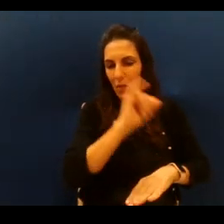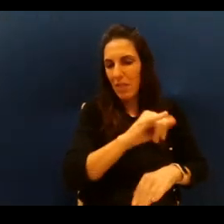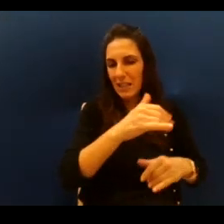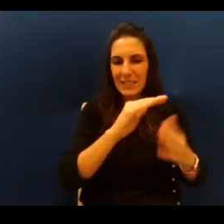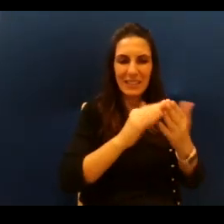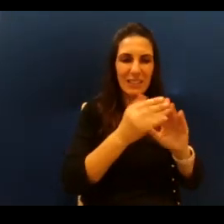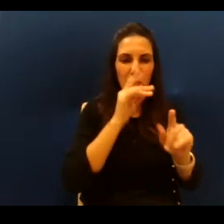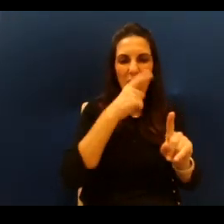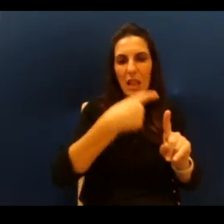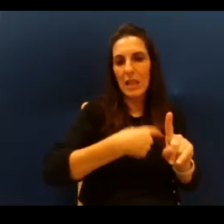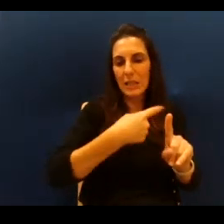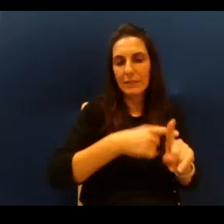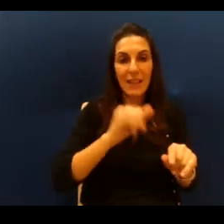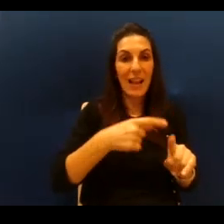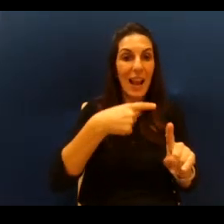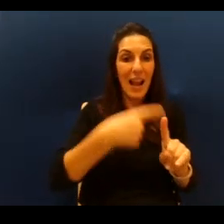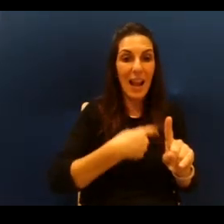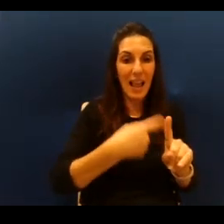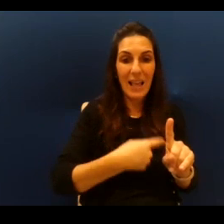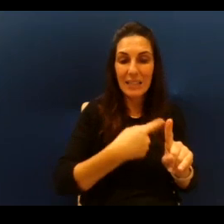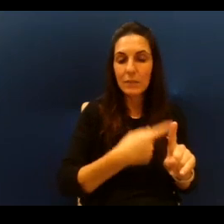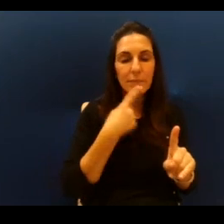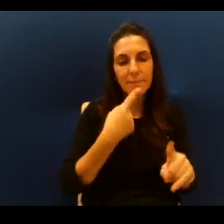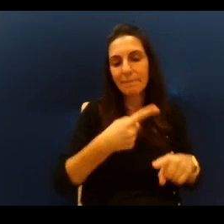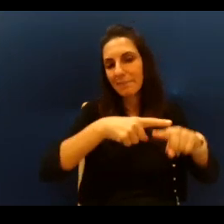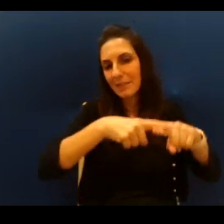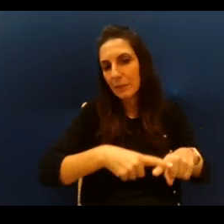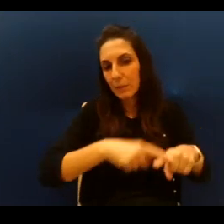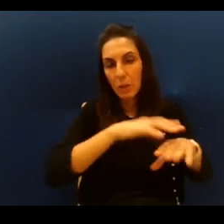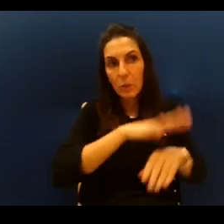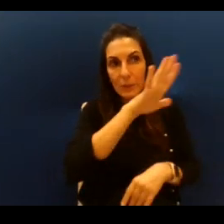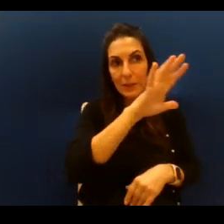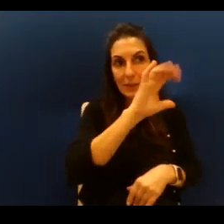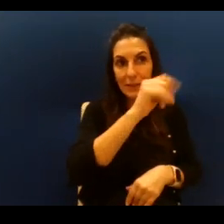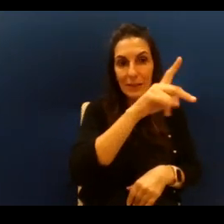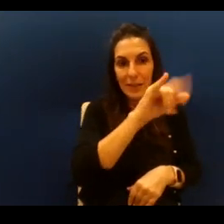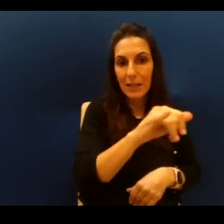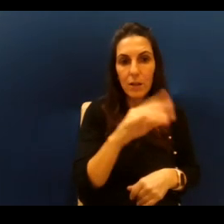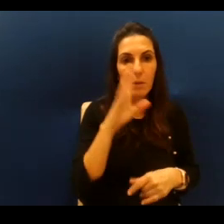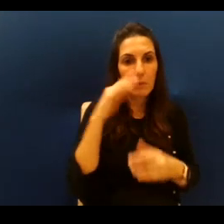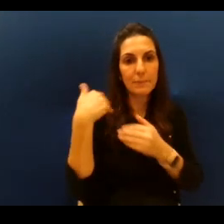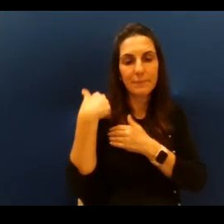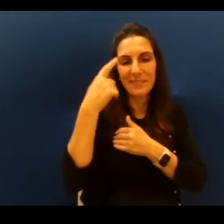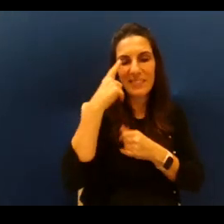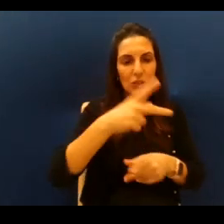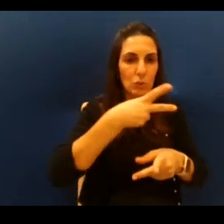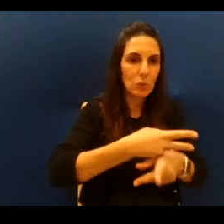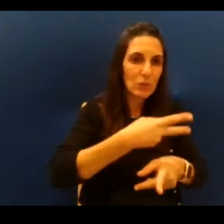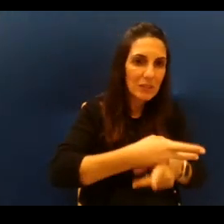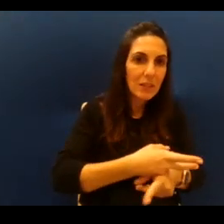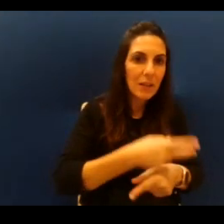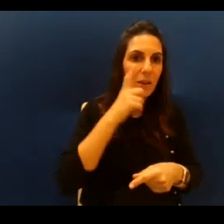lease will be subject to the city handling the maintenance, the utilities,